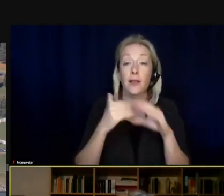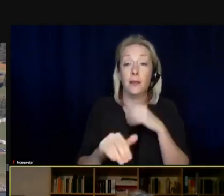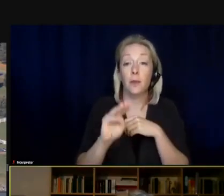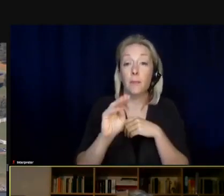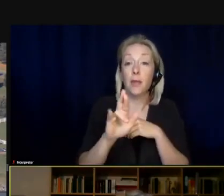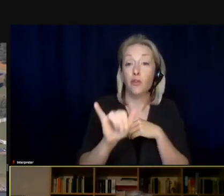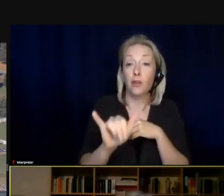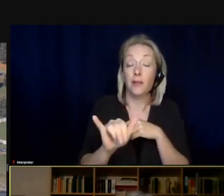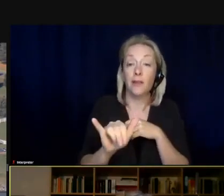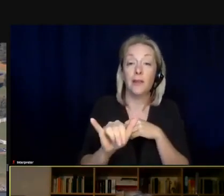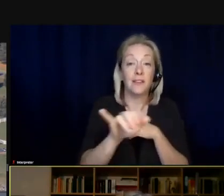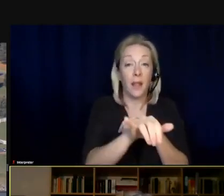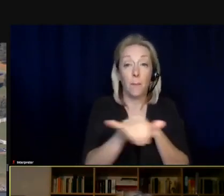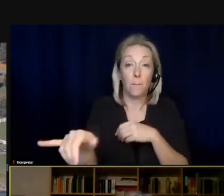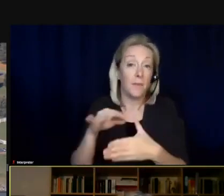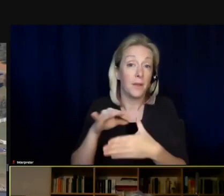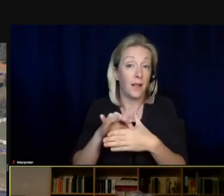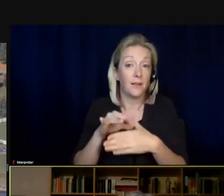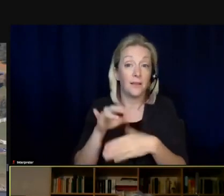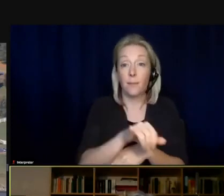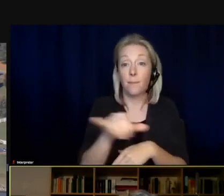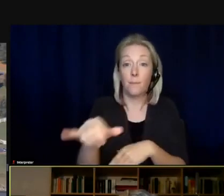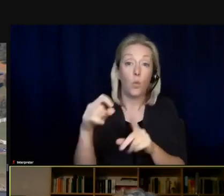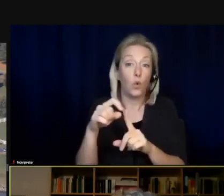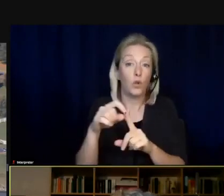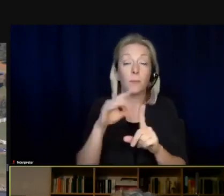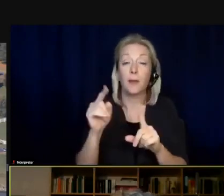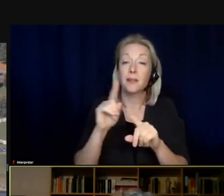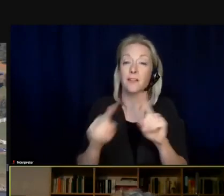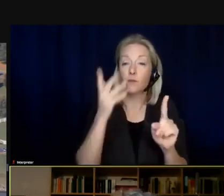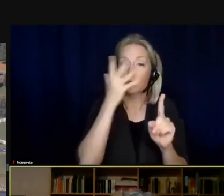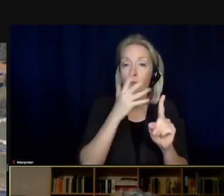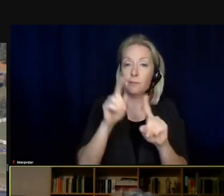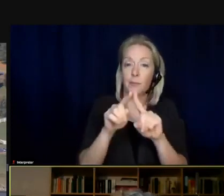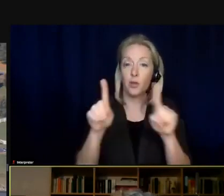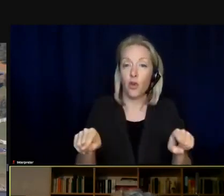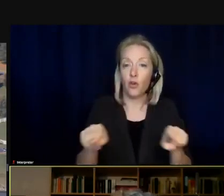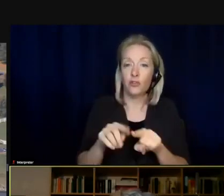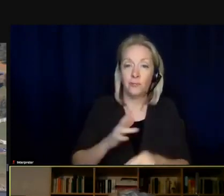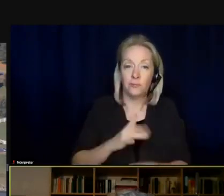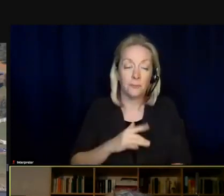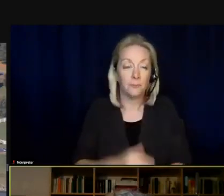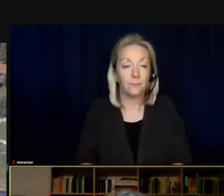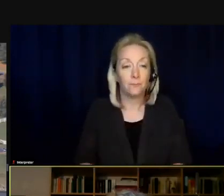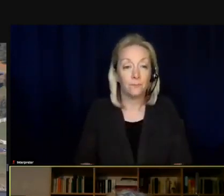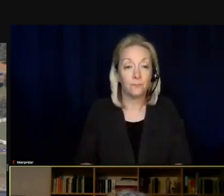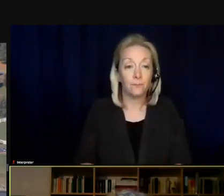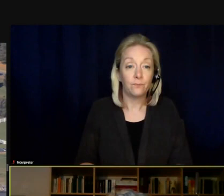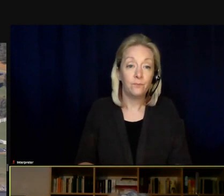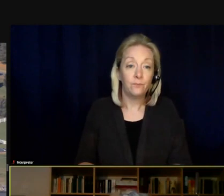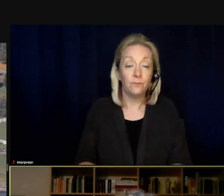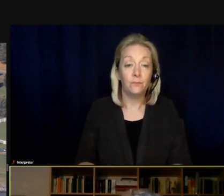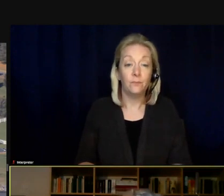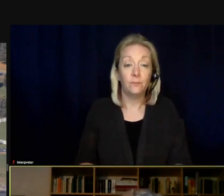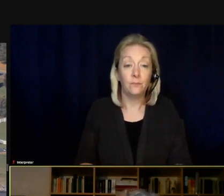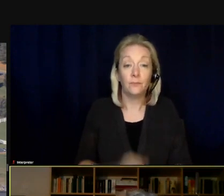can play. You can use whatever you want for prompts. So if you want, for example, the words here, and you want